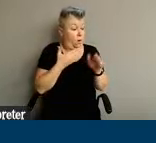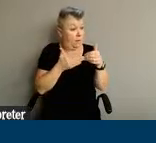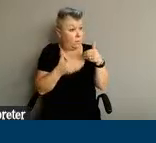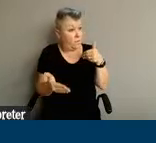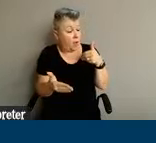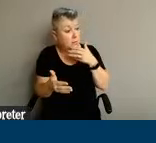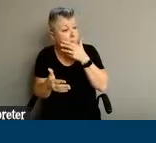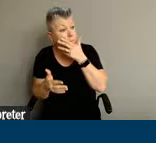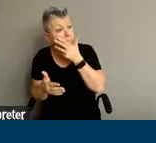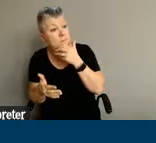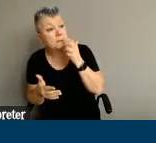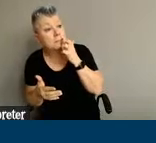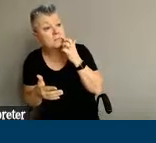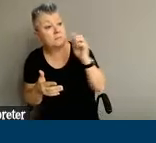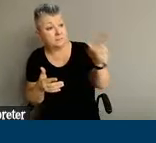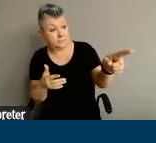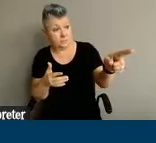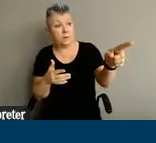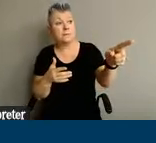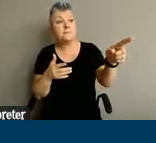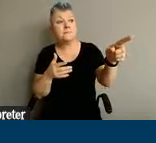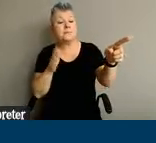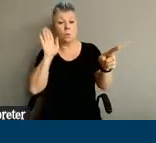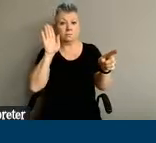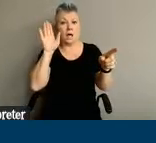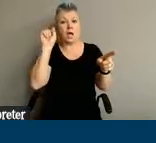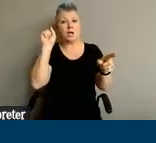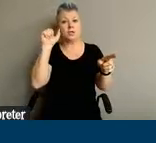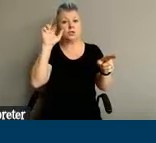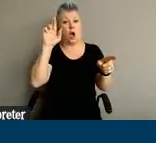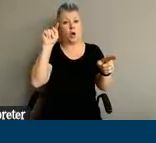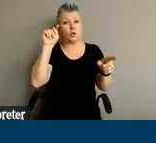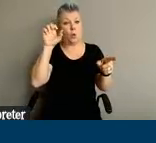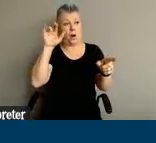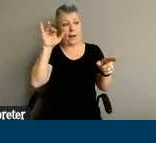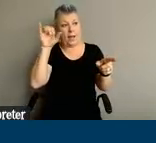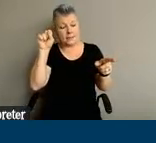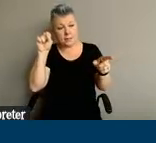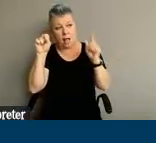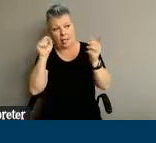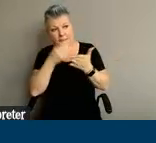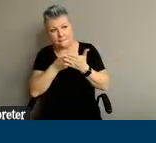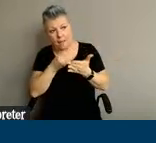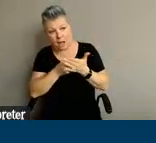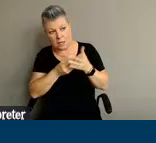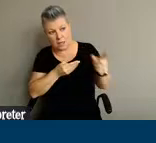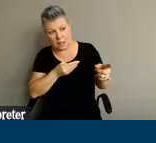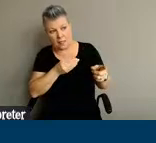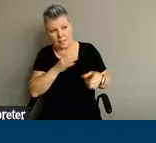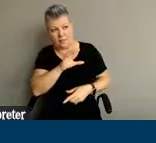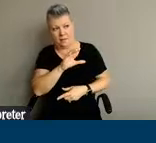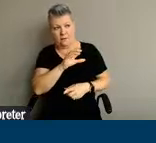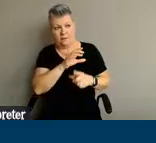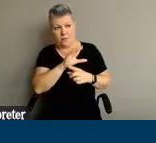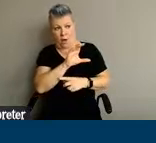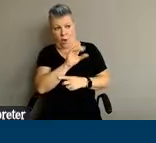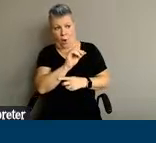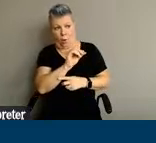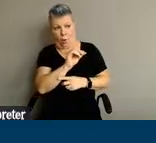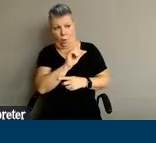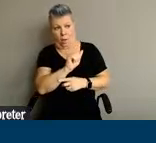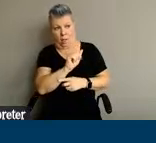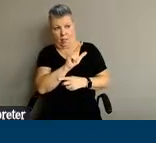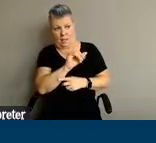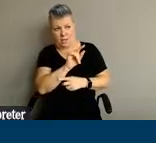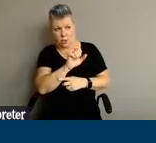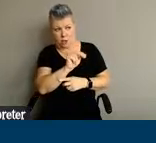Did we respond to all questions? These, coalition, which actually comes through special school district and then to